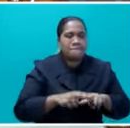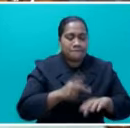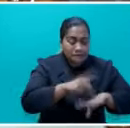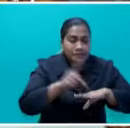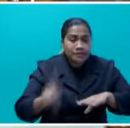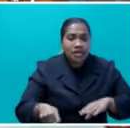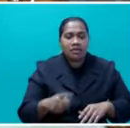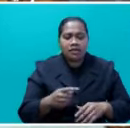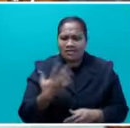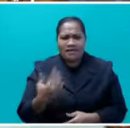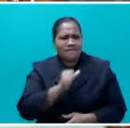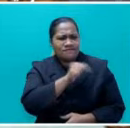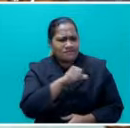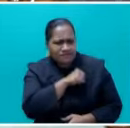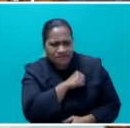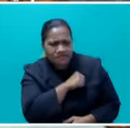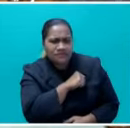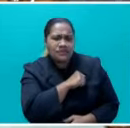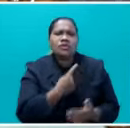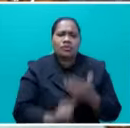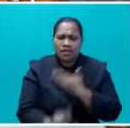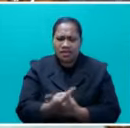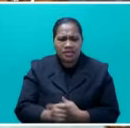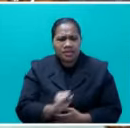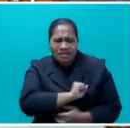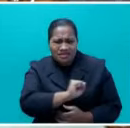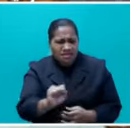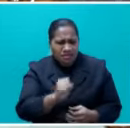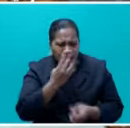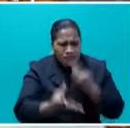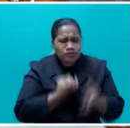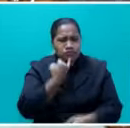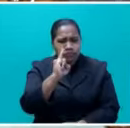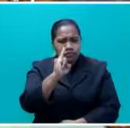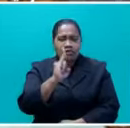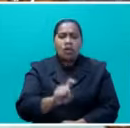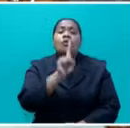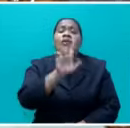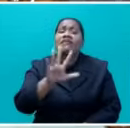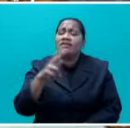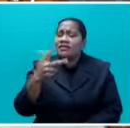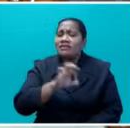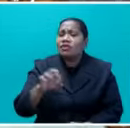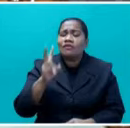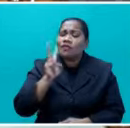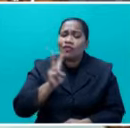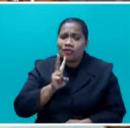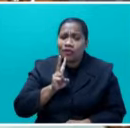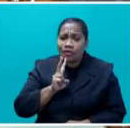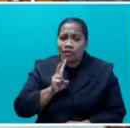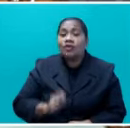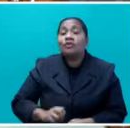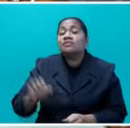derisive attitude, pugnacious attitude, they get the facts wrong. 158 is not with Vodafone. It's with a company